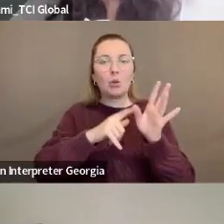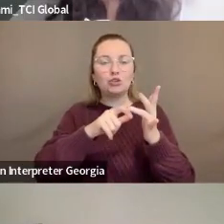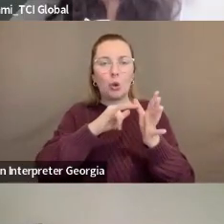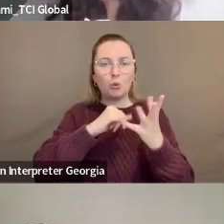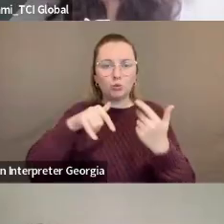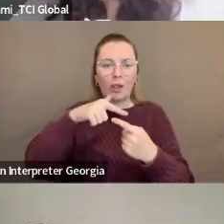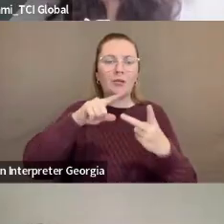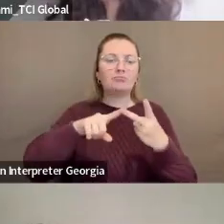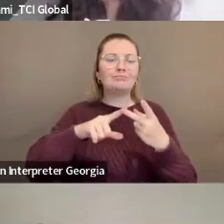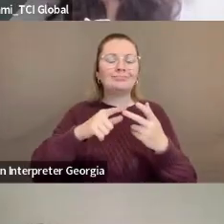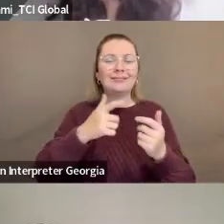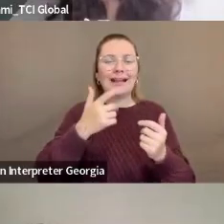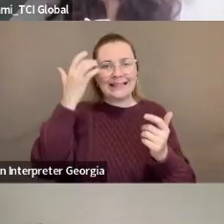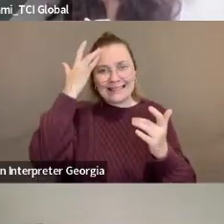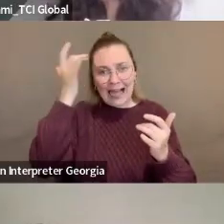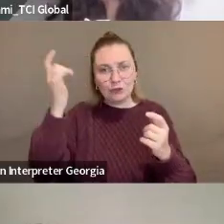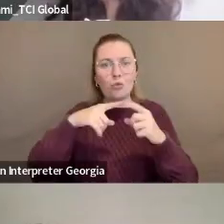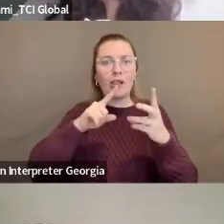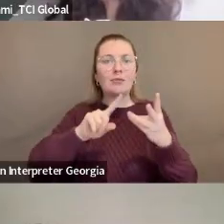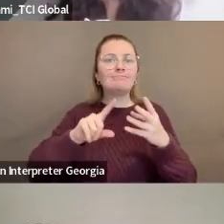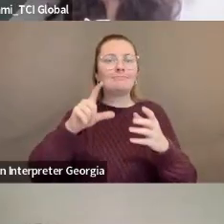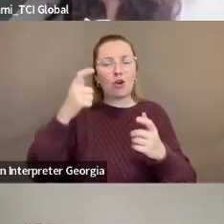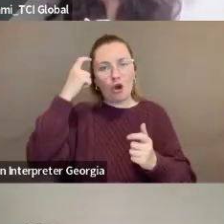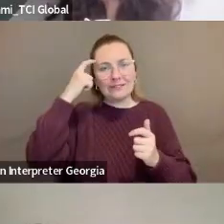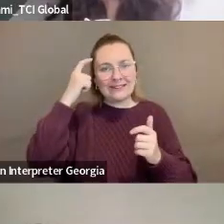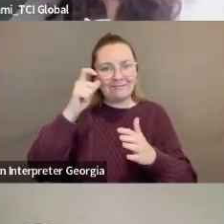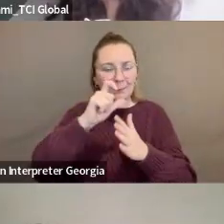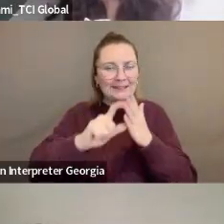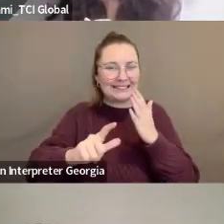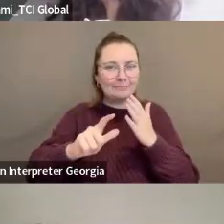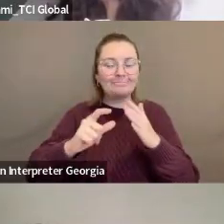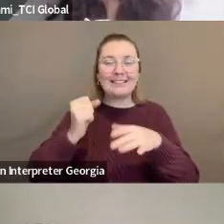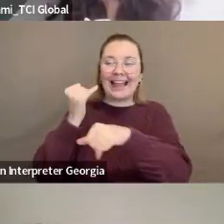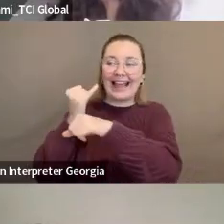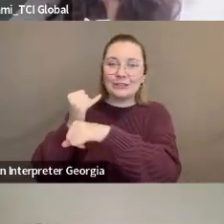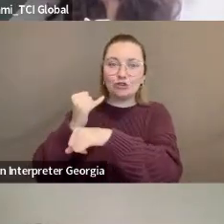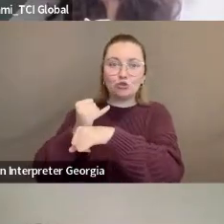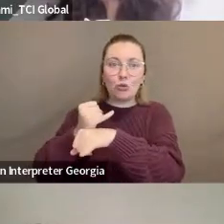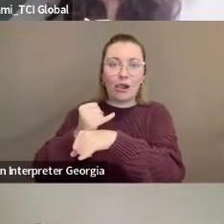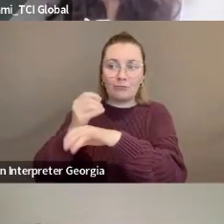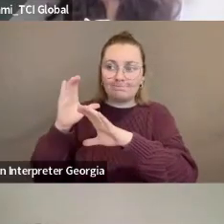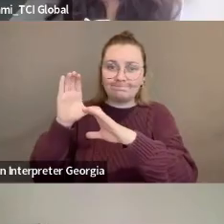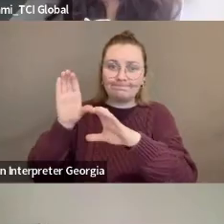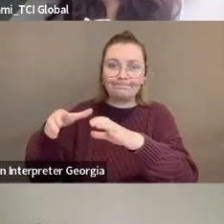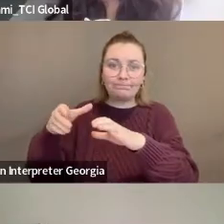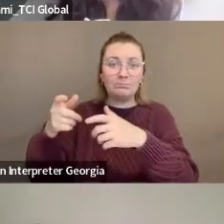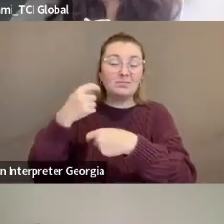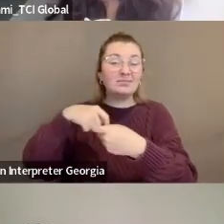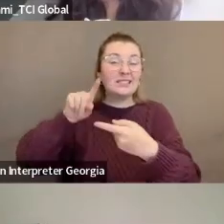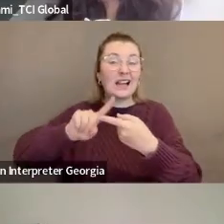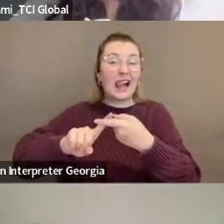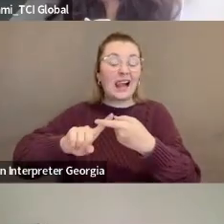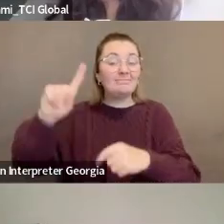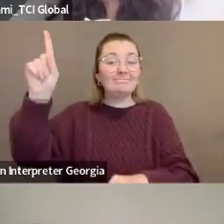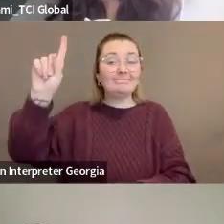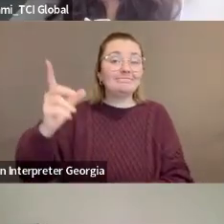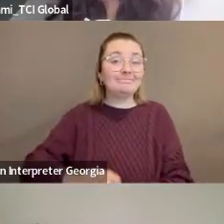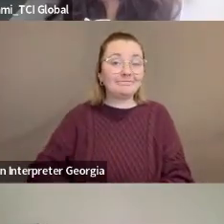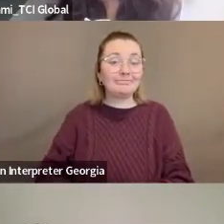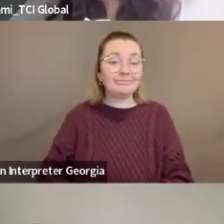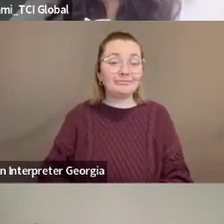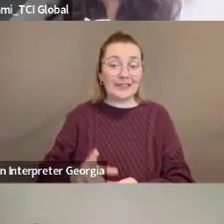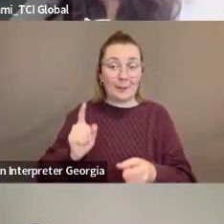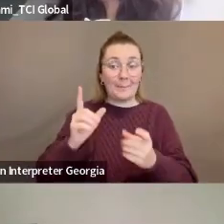cognitive disabilities, institutionalisation remains a lived reality. Sometimes that means large